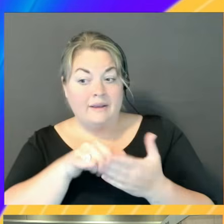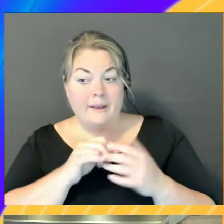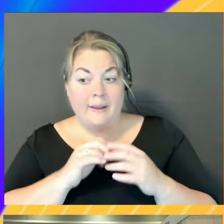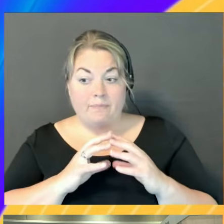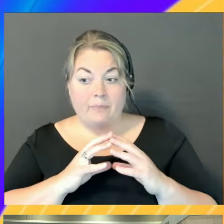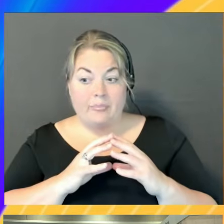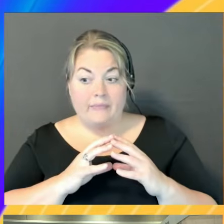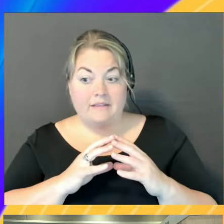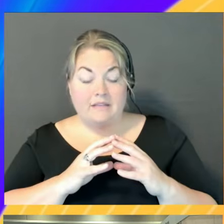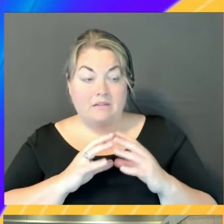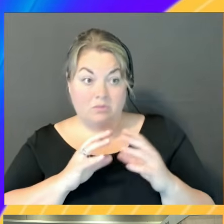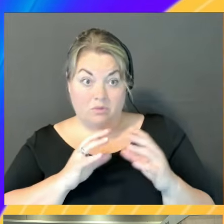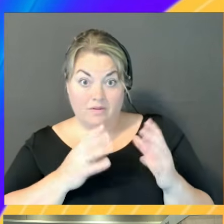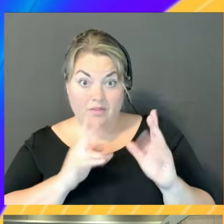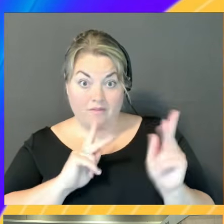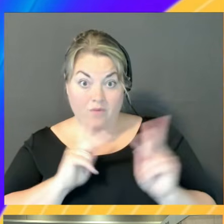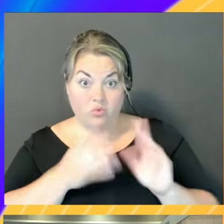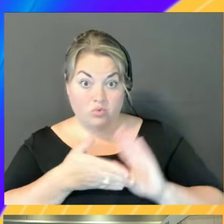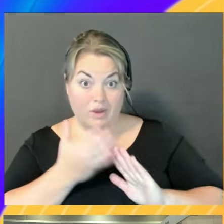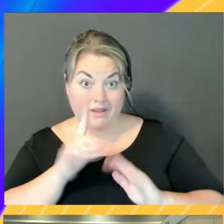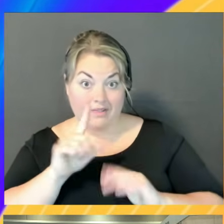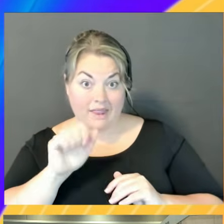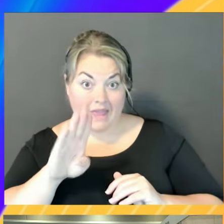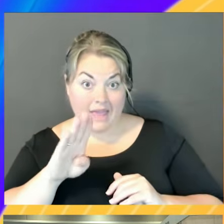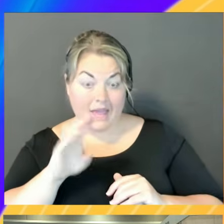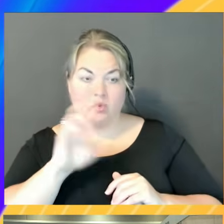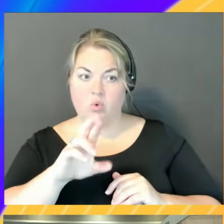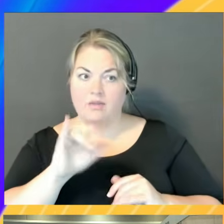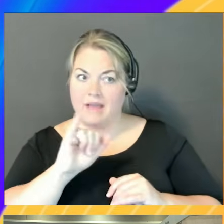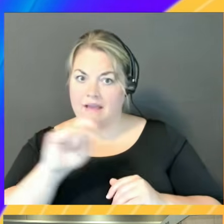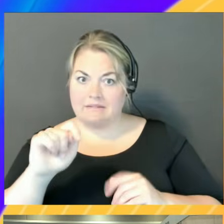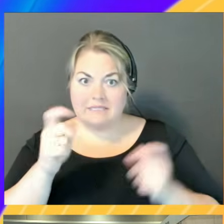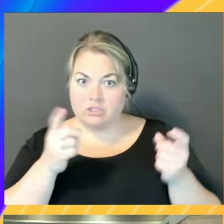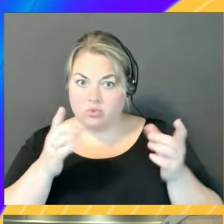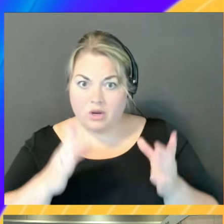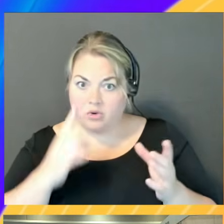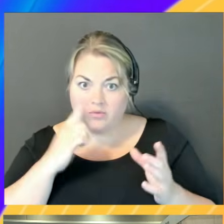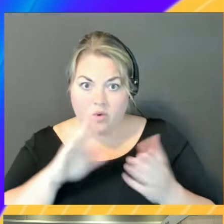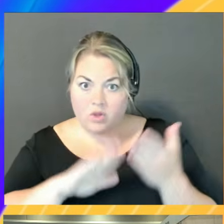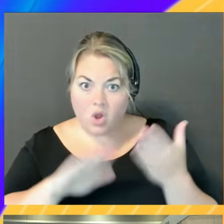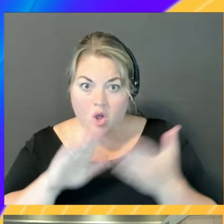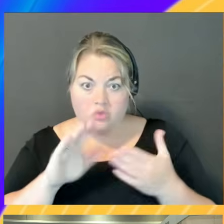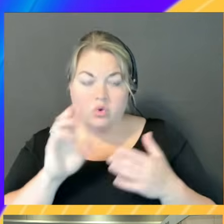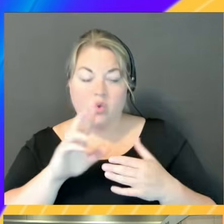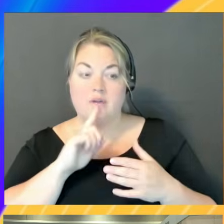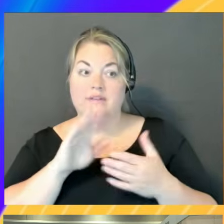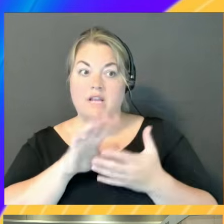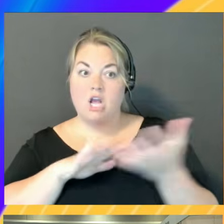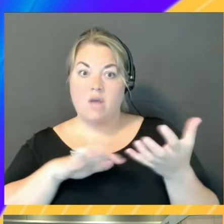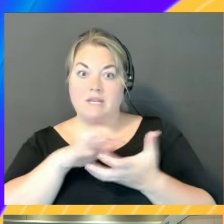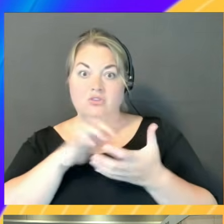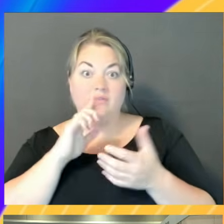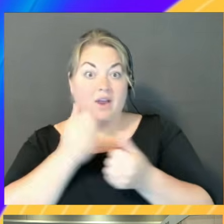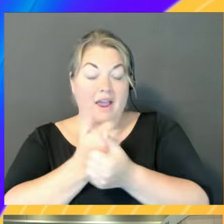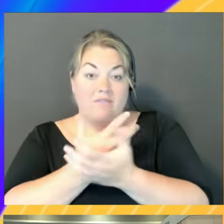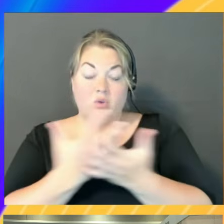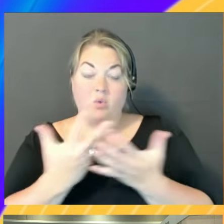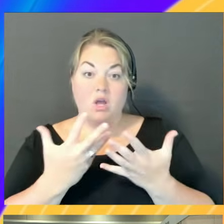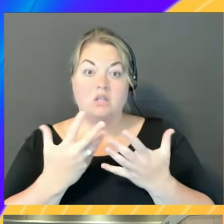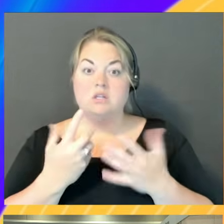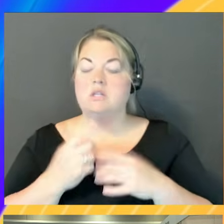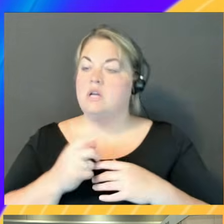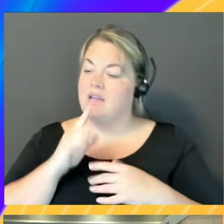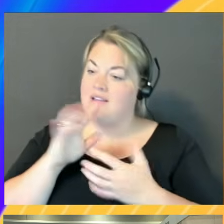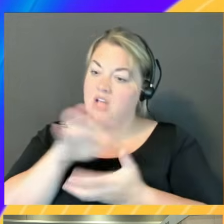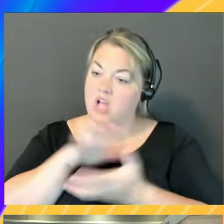the folks running the labs, or is this the IT director for the college, or is it a combination of everyone? It's a combination. It really